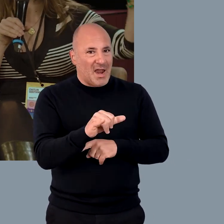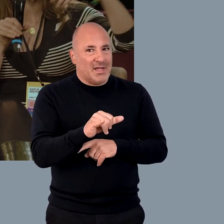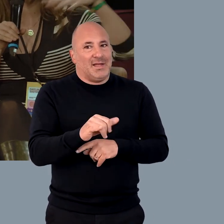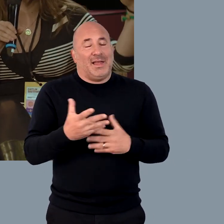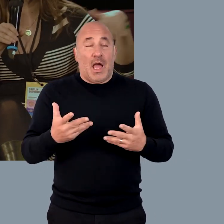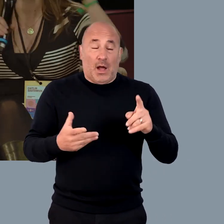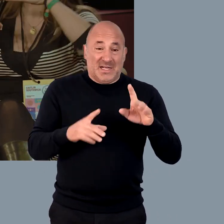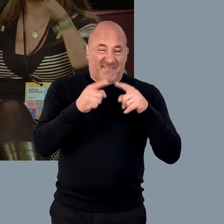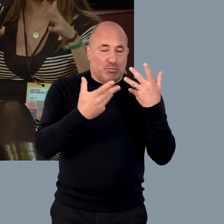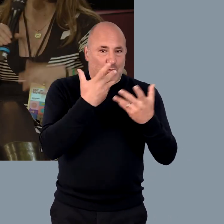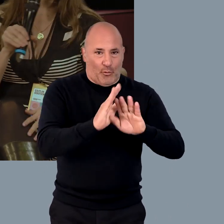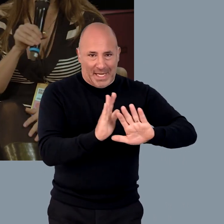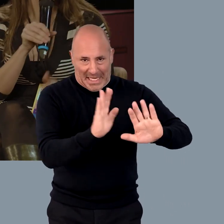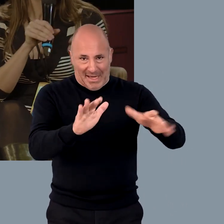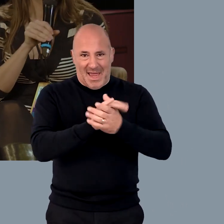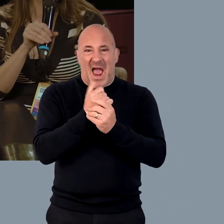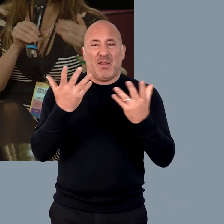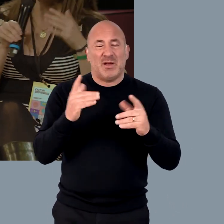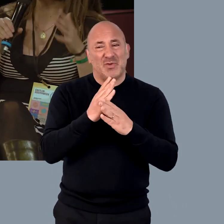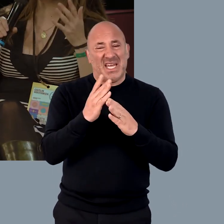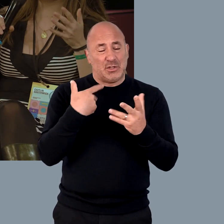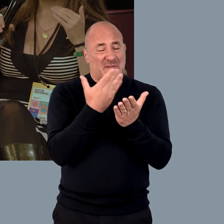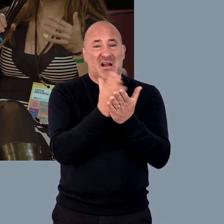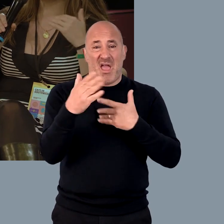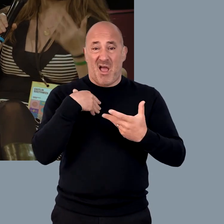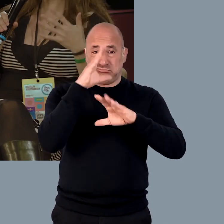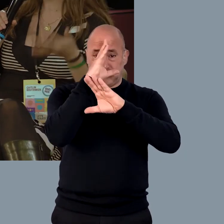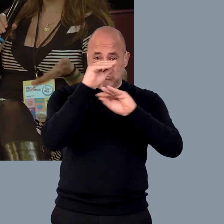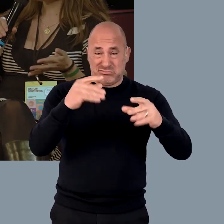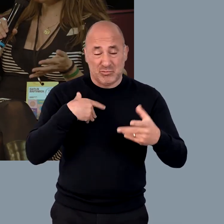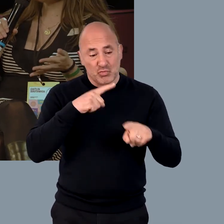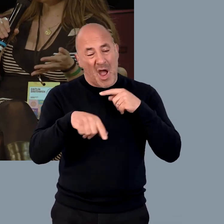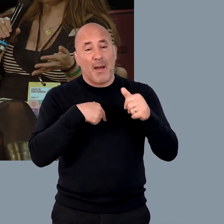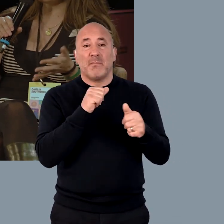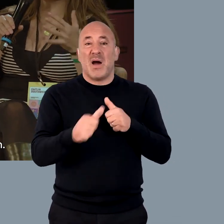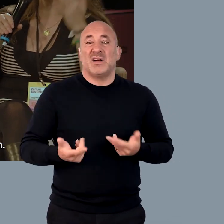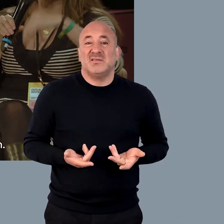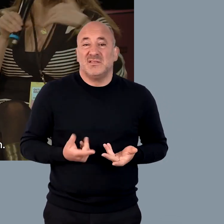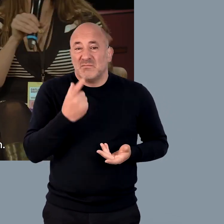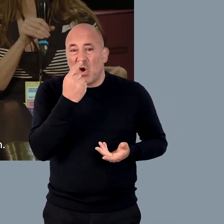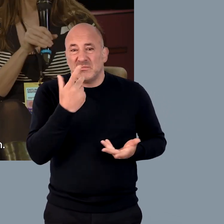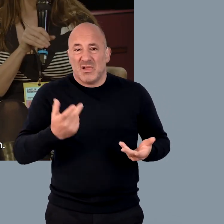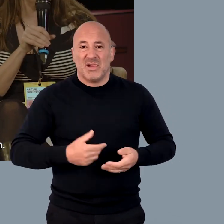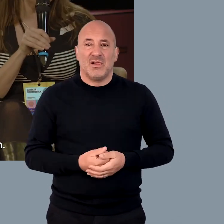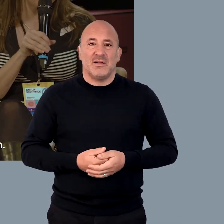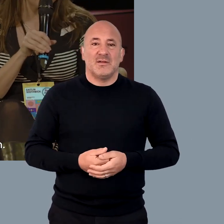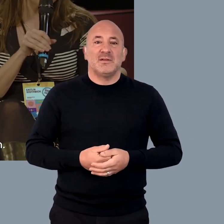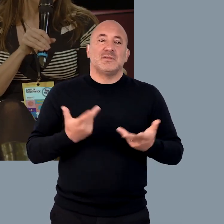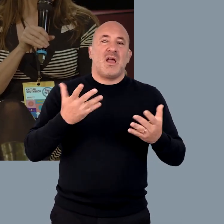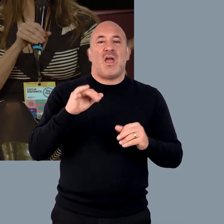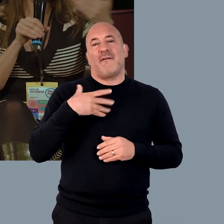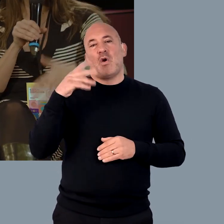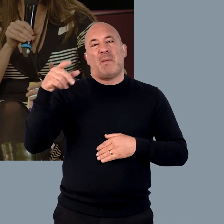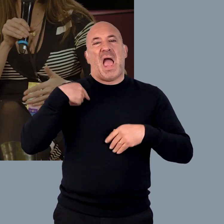even worse than the planes. So there's a whole thing. But it's just about being transparent about it and doing the best you can when you